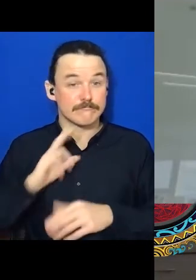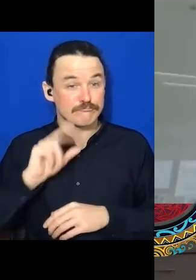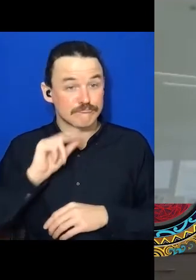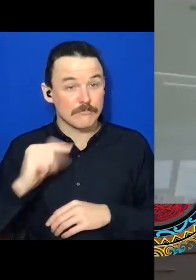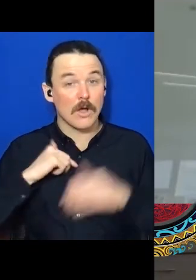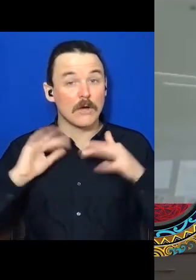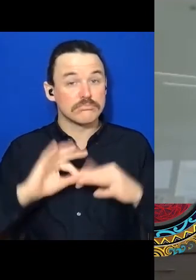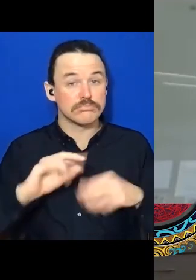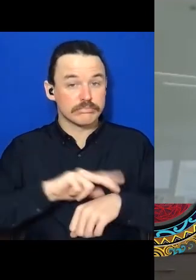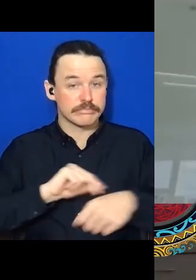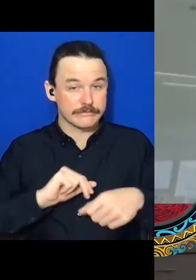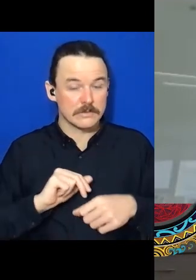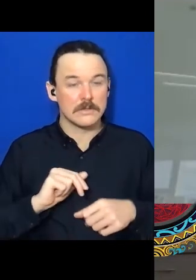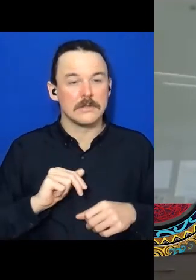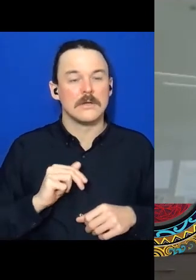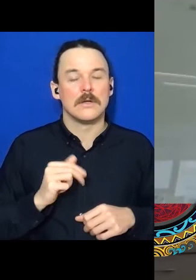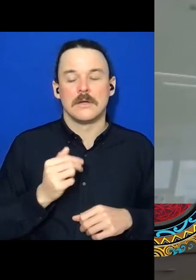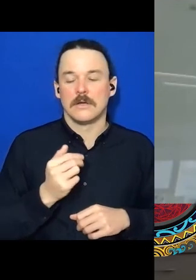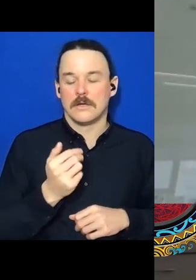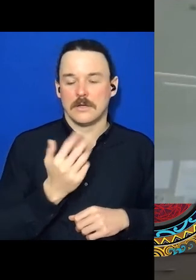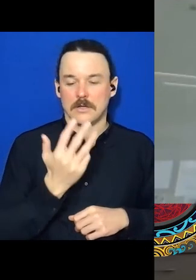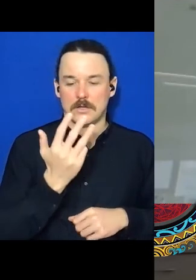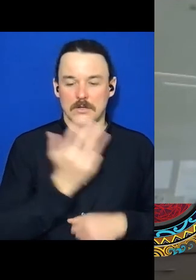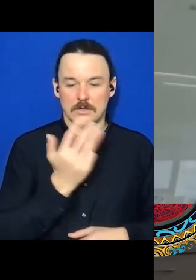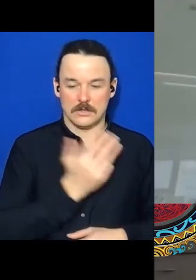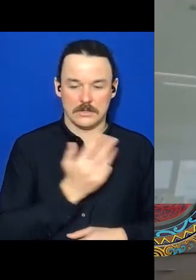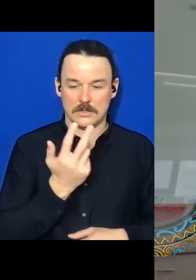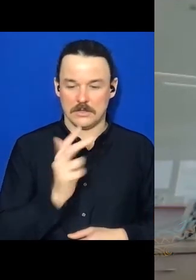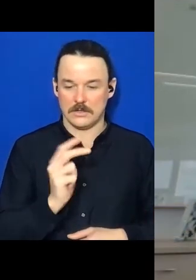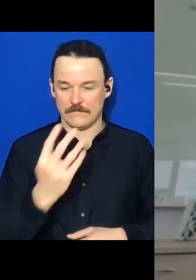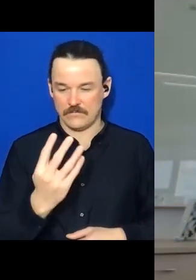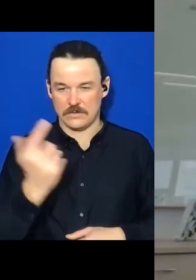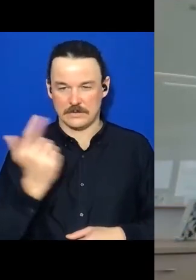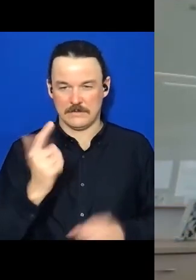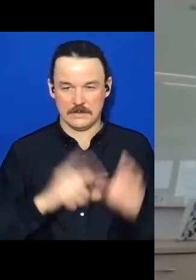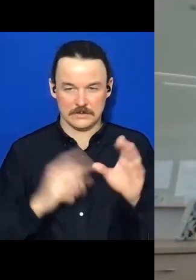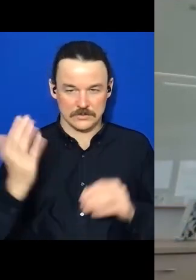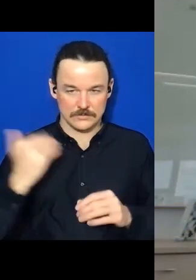1984. And of course, I come from a community where